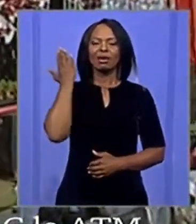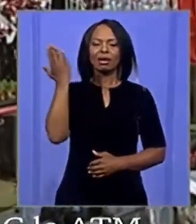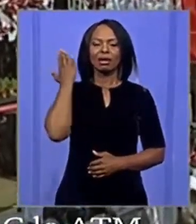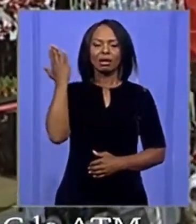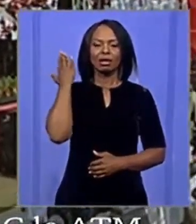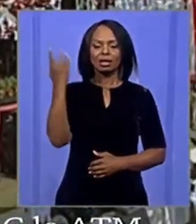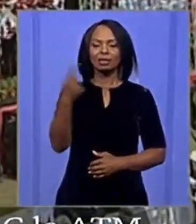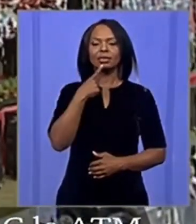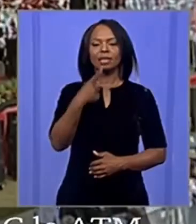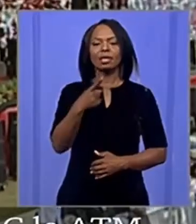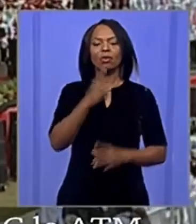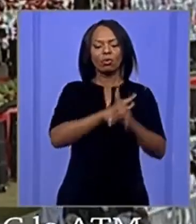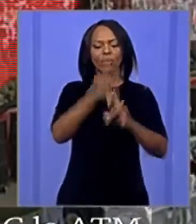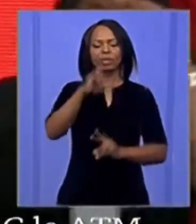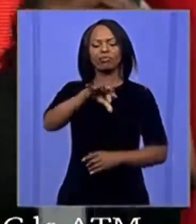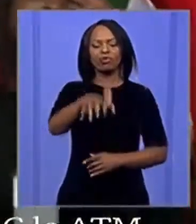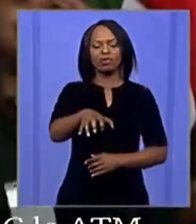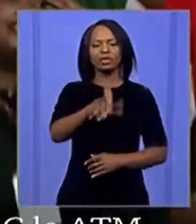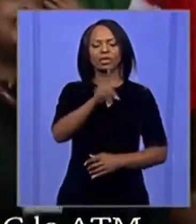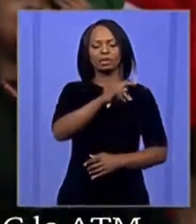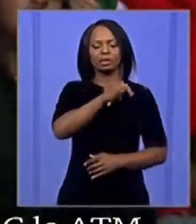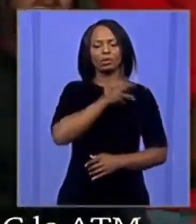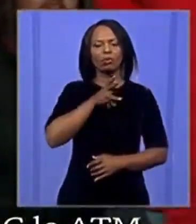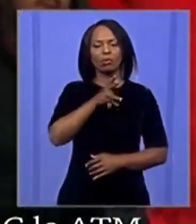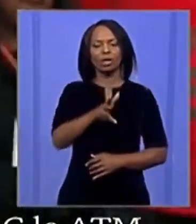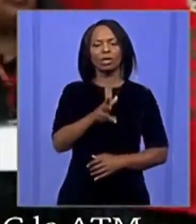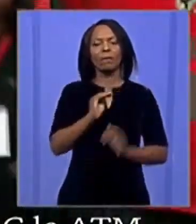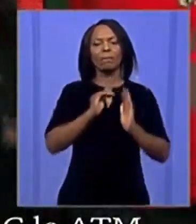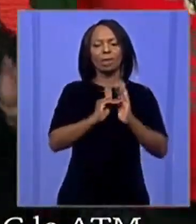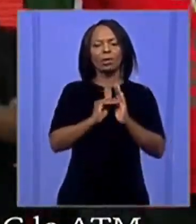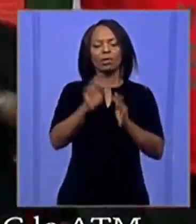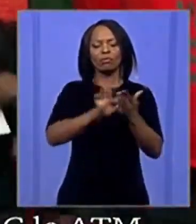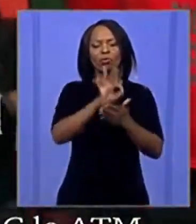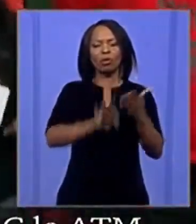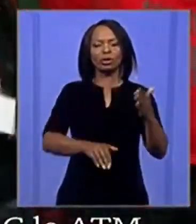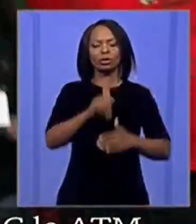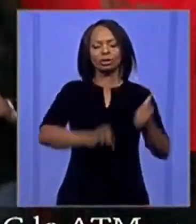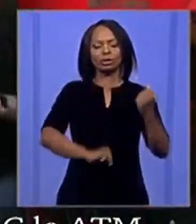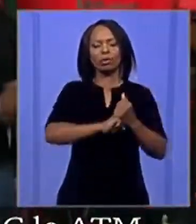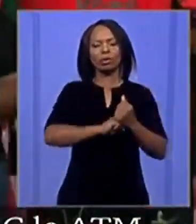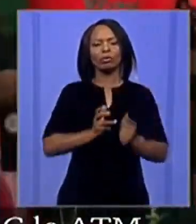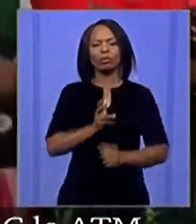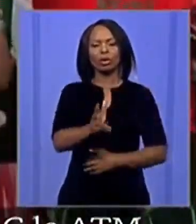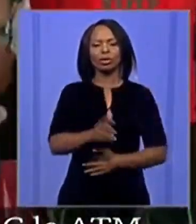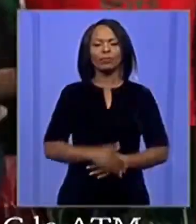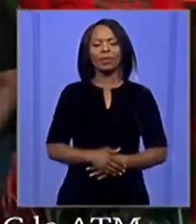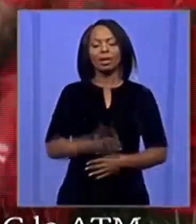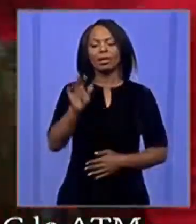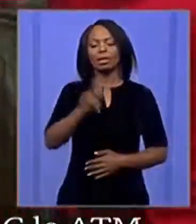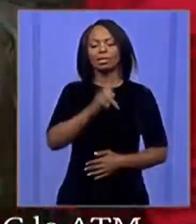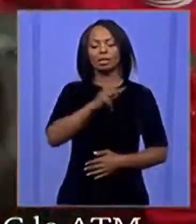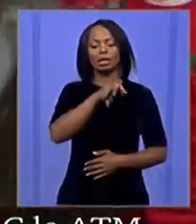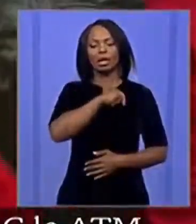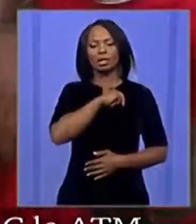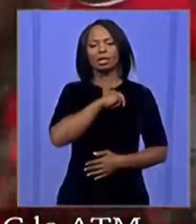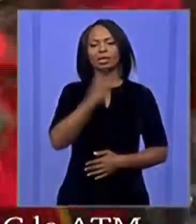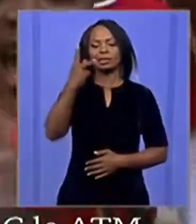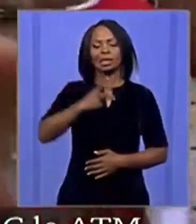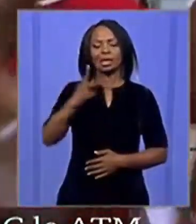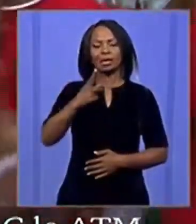batla go fenya province eo ka go bona divoutu di le milione. KZN e mo maemong a bobedi ka palo e kwa godimo